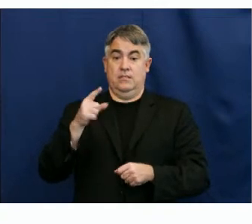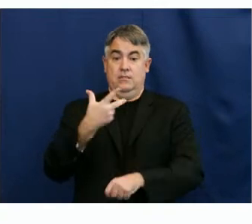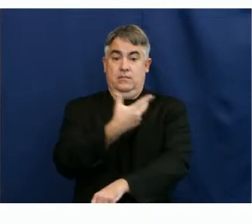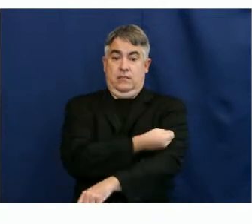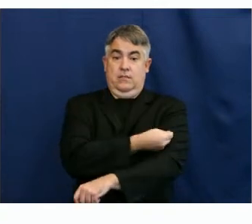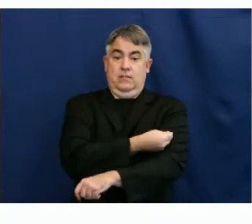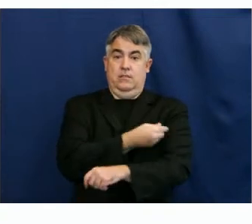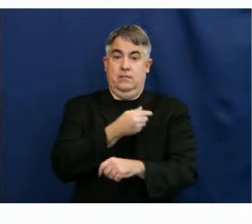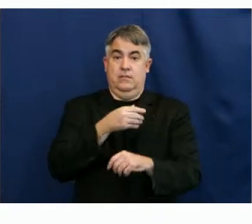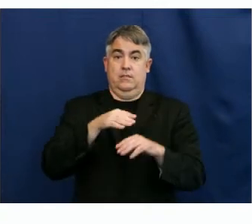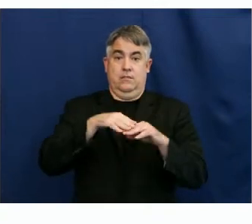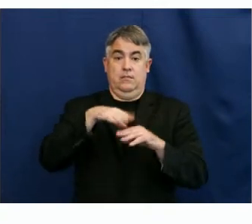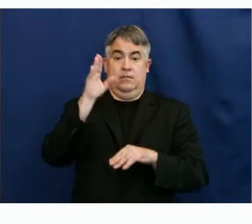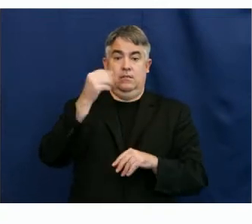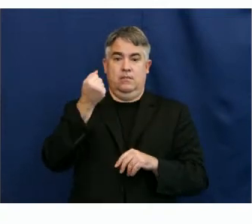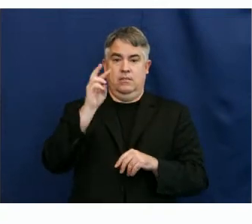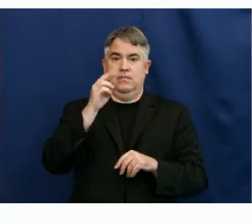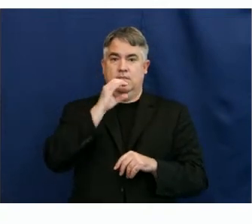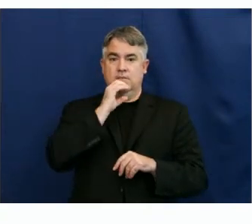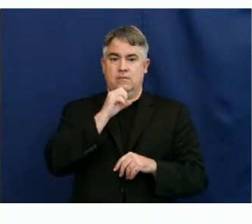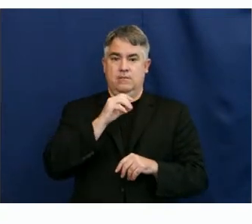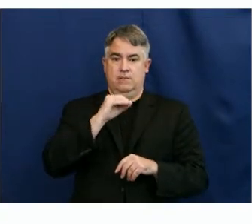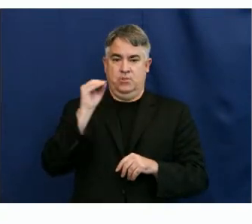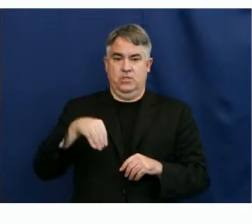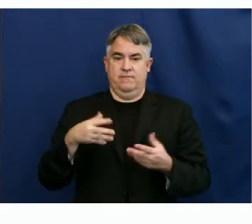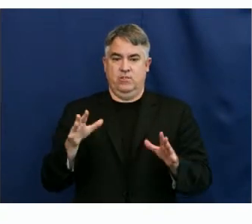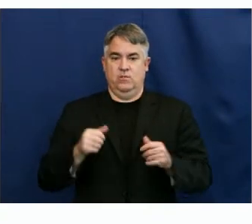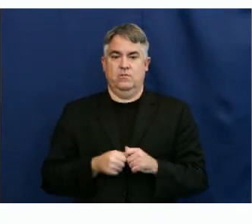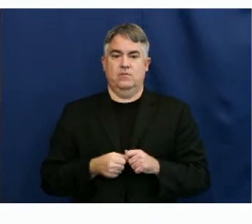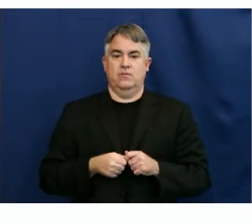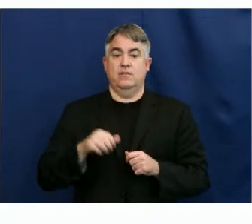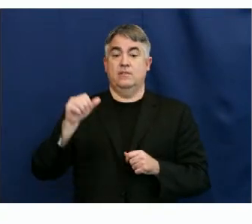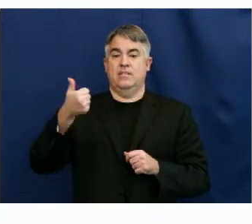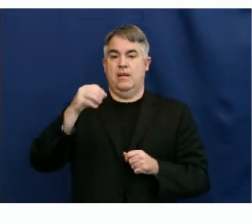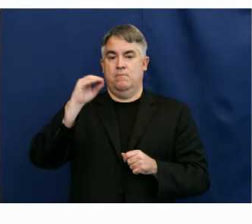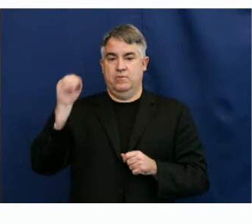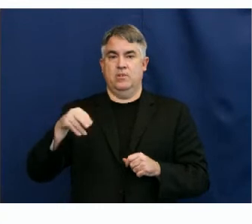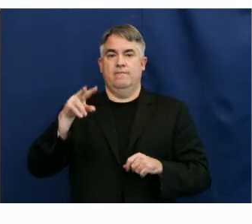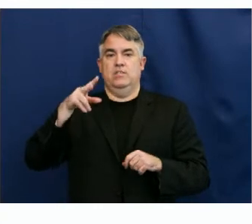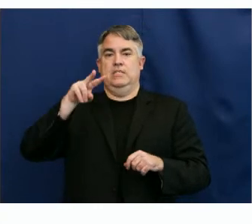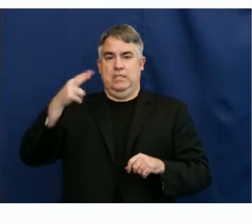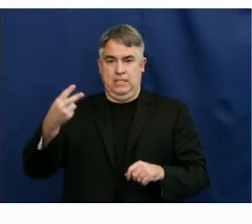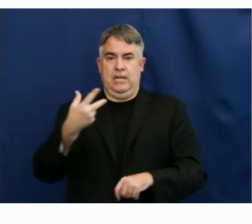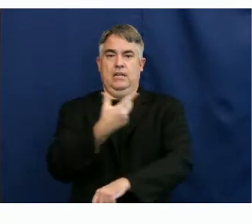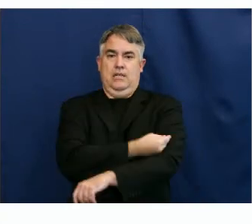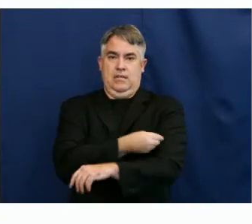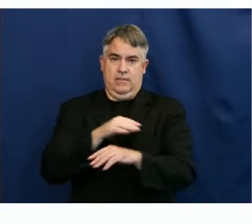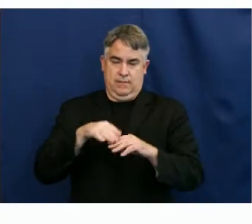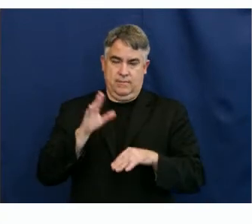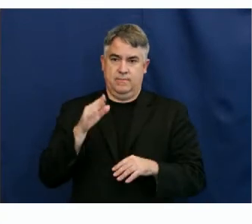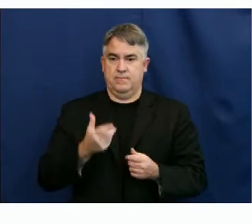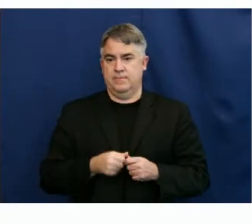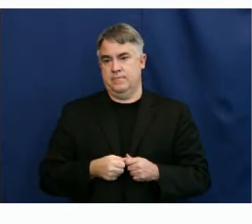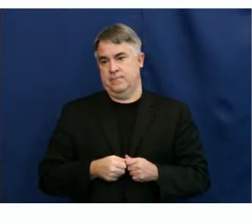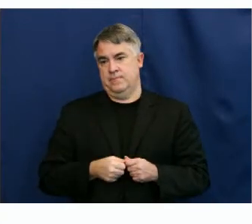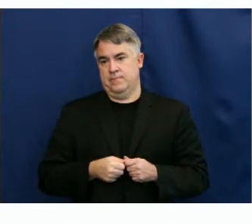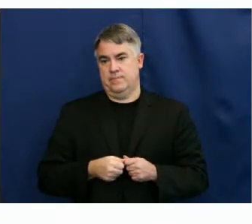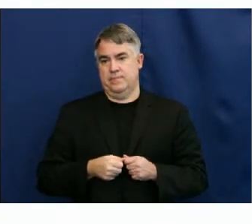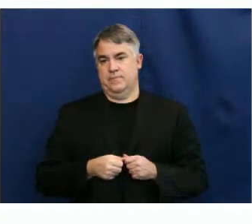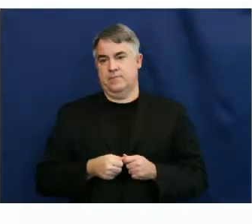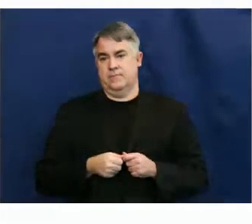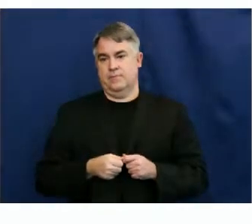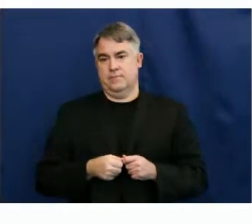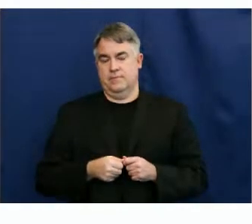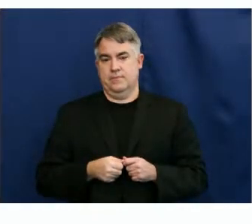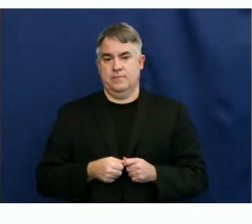received their first dose, and more than 10% have received their second dose. Again, on the ecosystem part, I just want to walk you through all